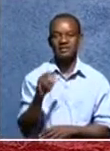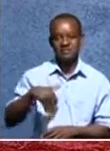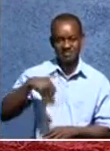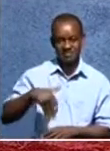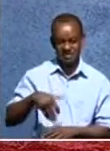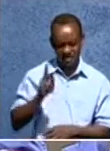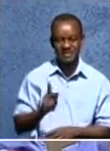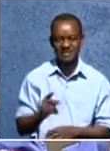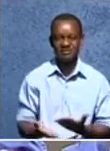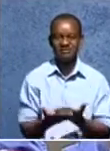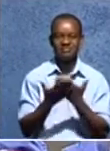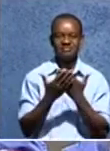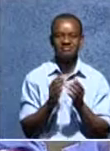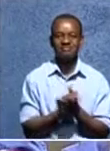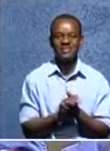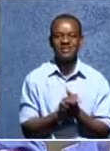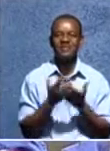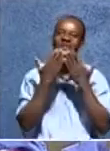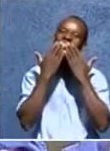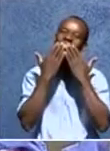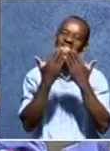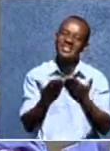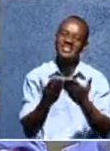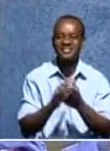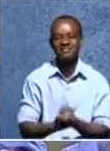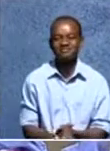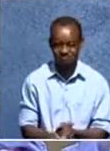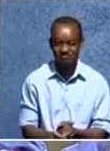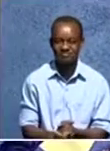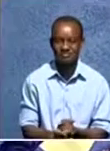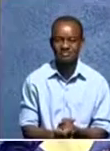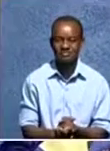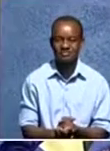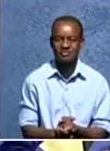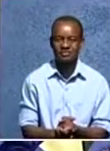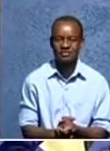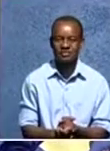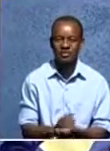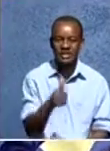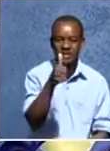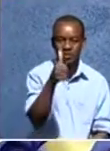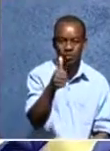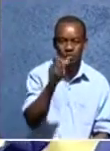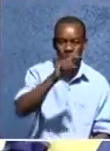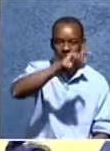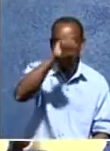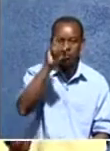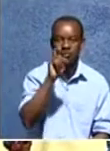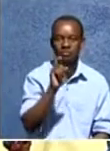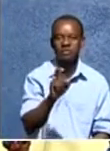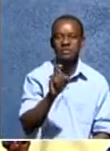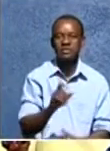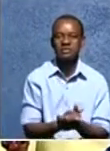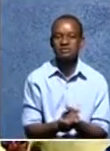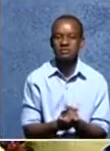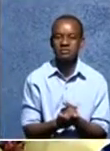You're welcome. Gita? It's a very good question, and I like the phrase that the graduates are lying around, because